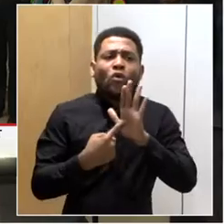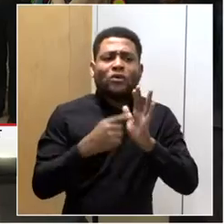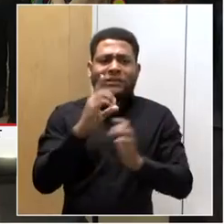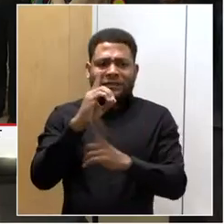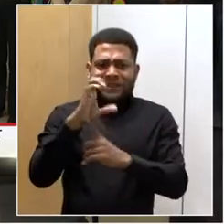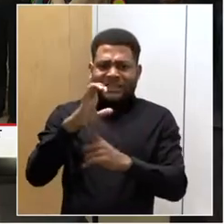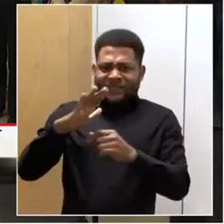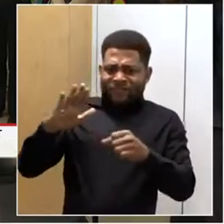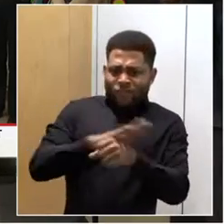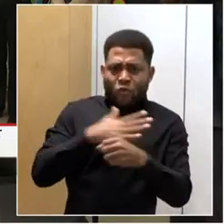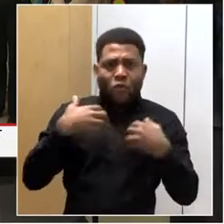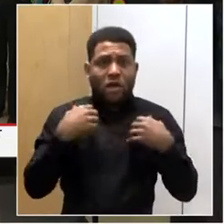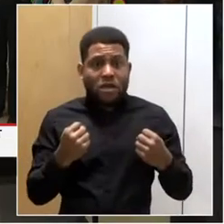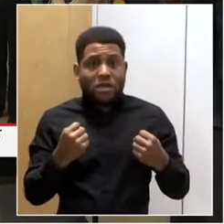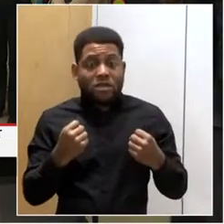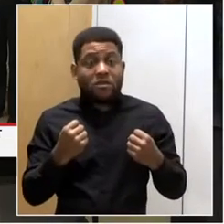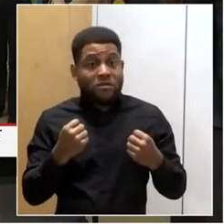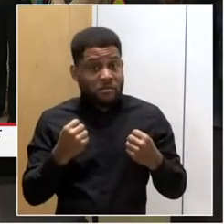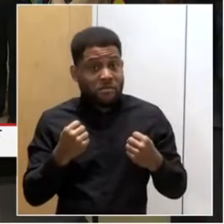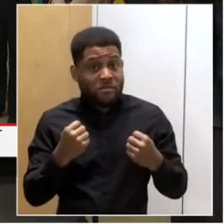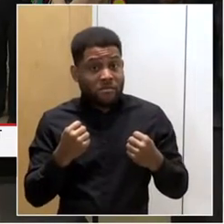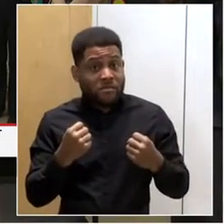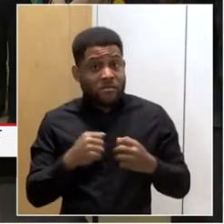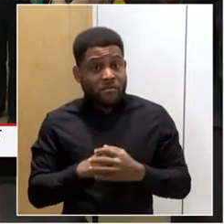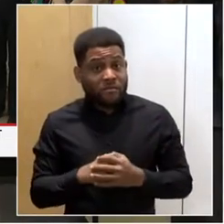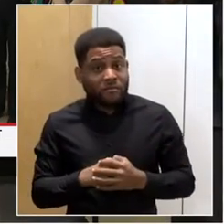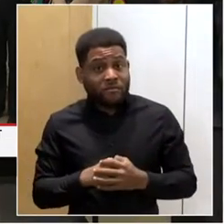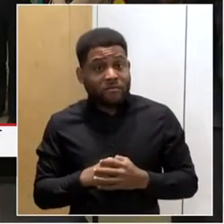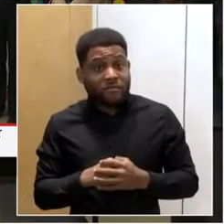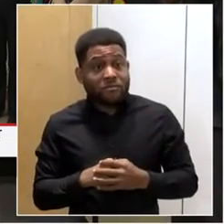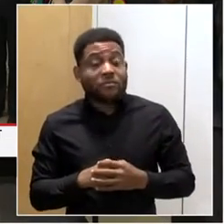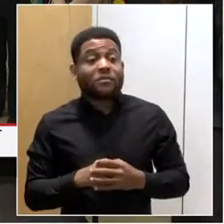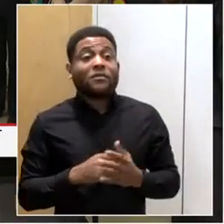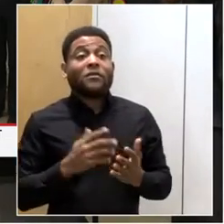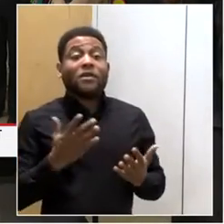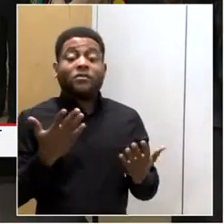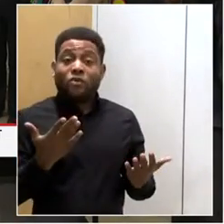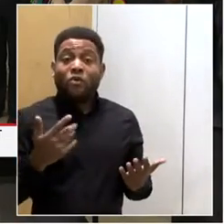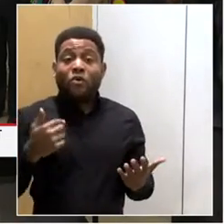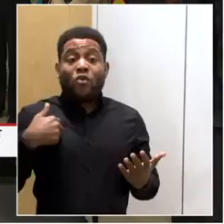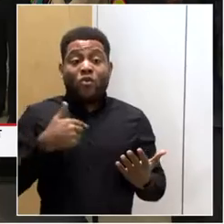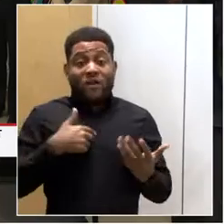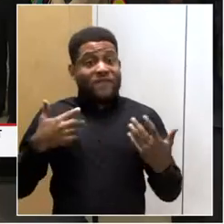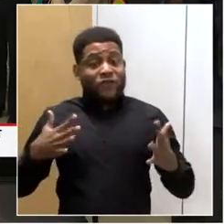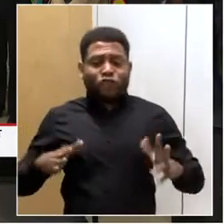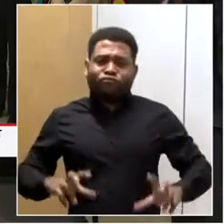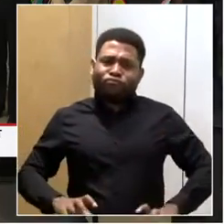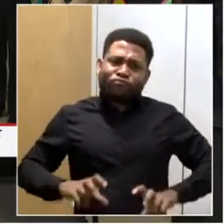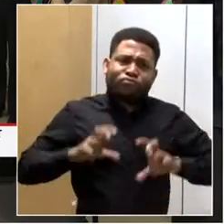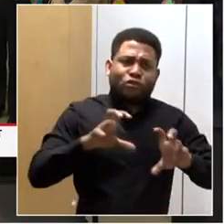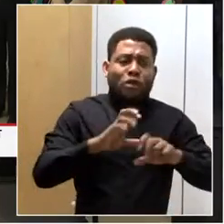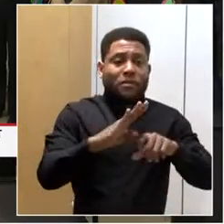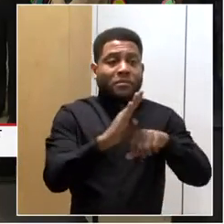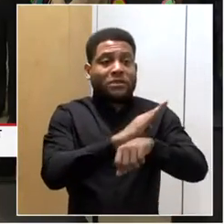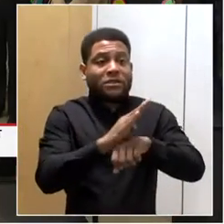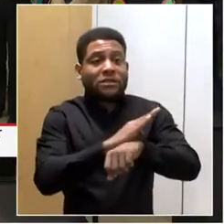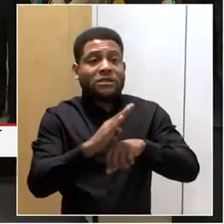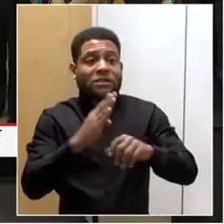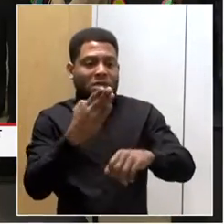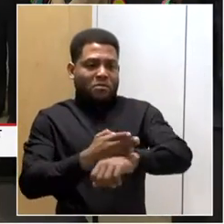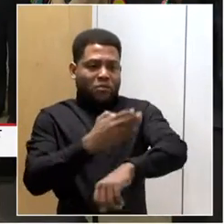downtown is the health of the whole city. So we've put a lot of work into that. The bids have put a lot of work